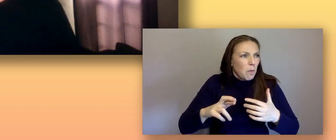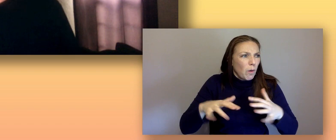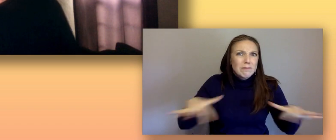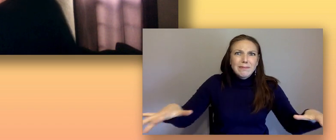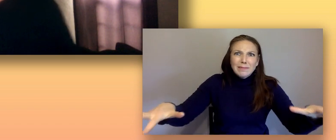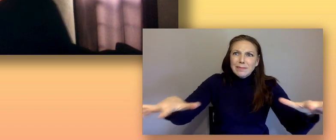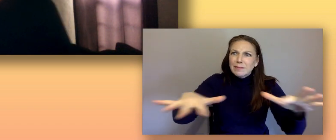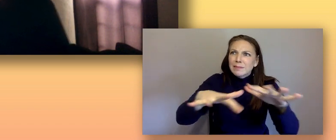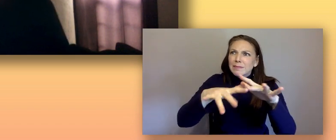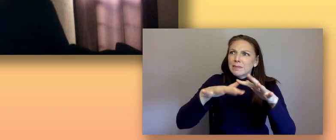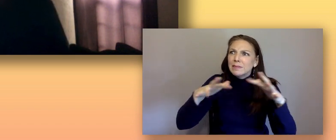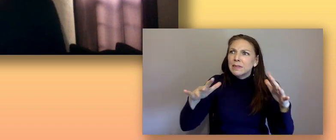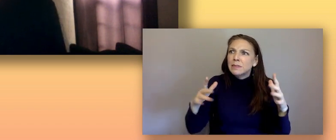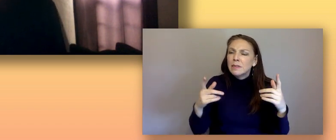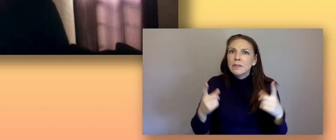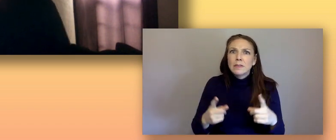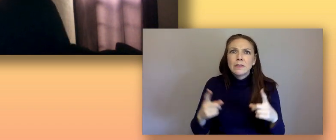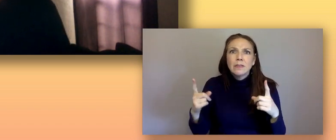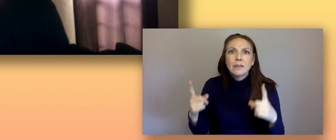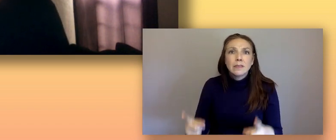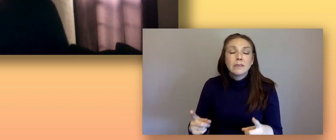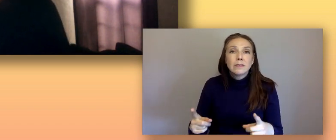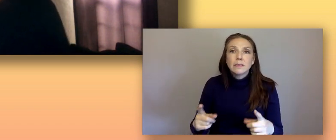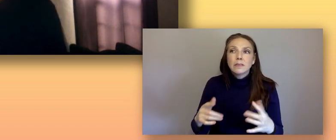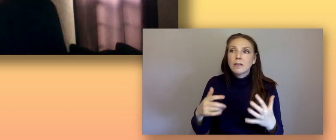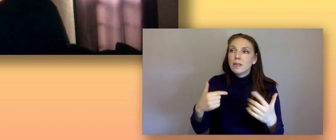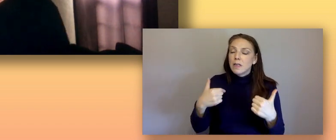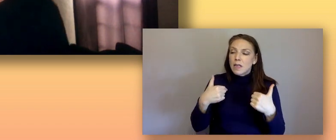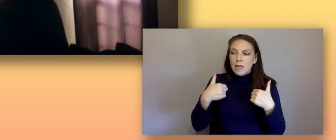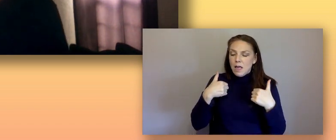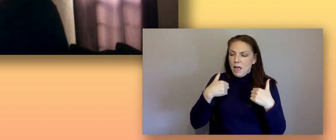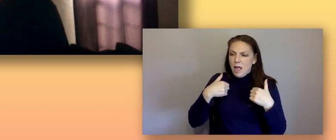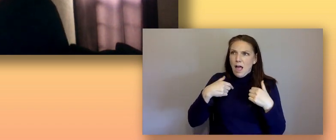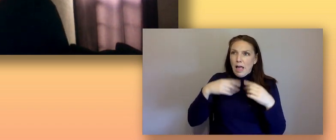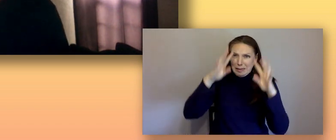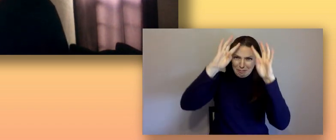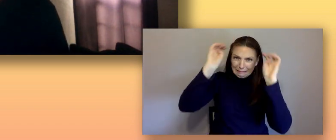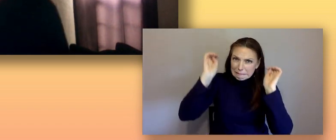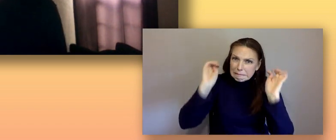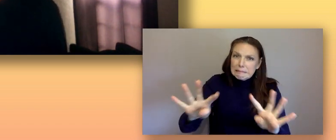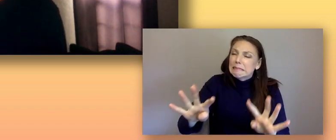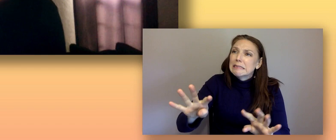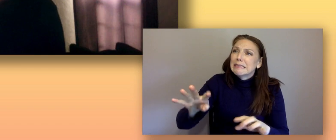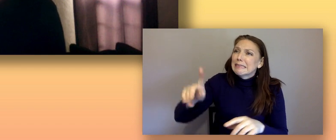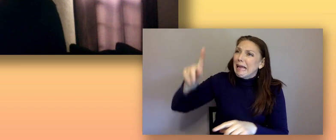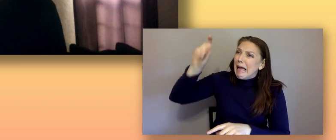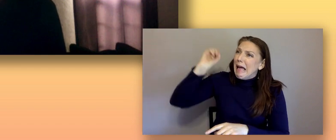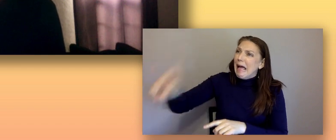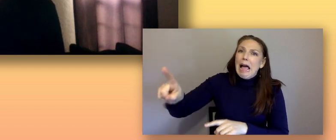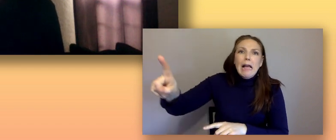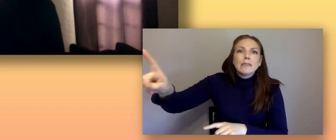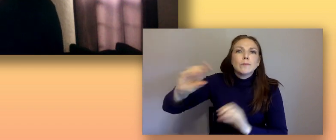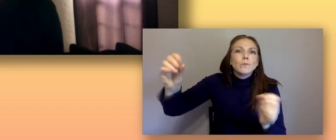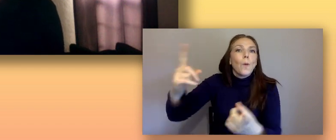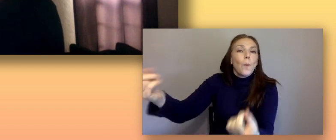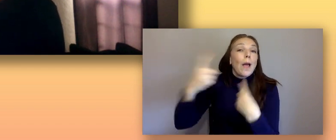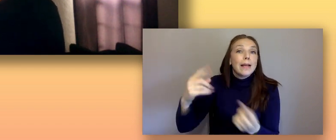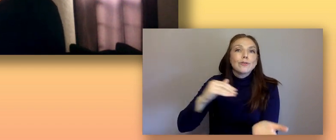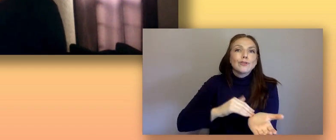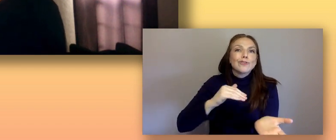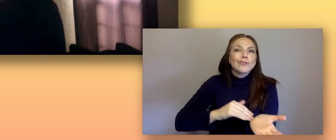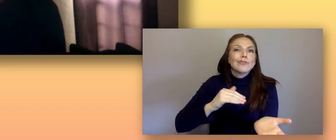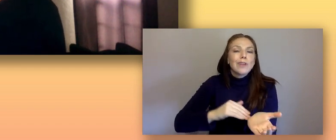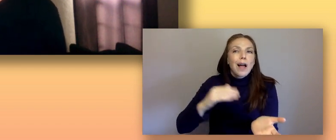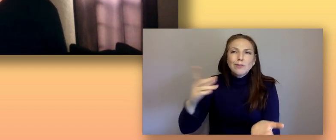the world? I have no answers, only questions that no one can answer. And when the doctors come in and chastise me for not saying